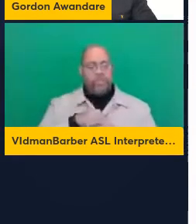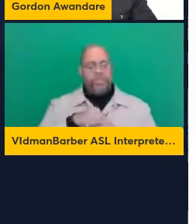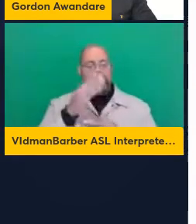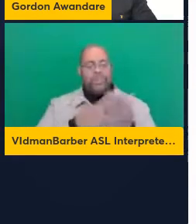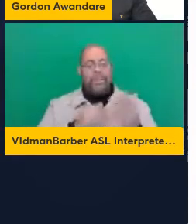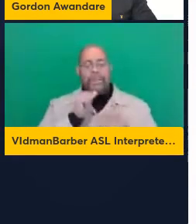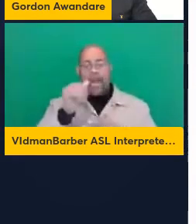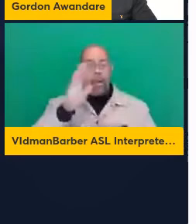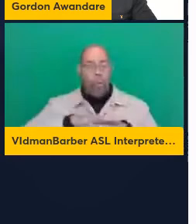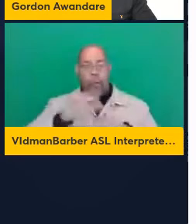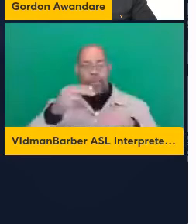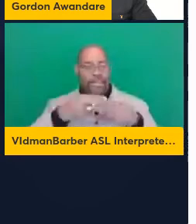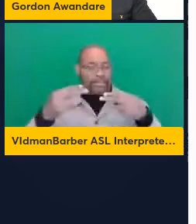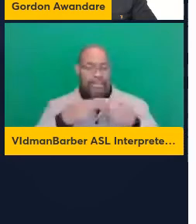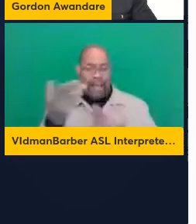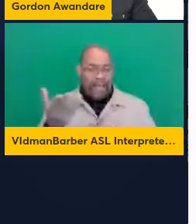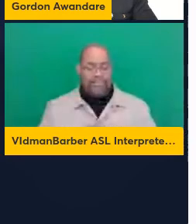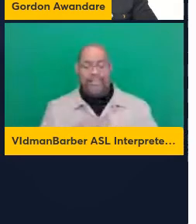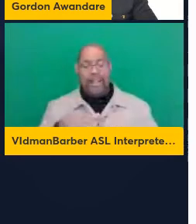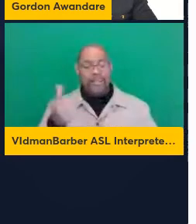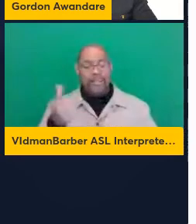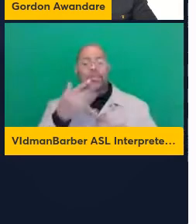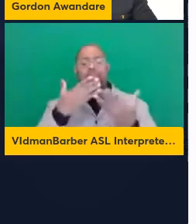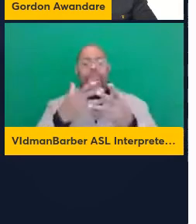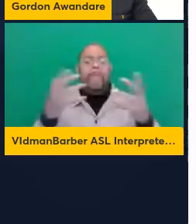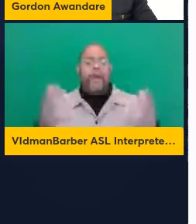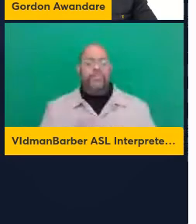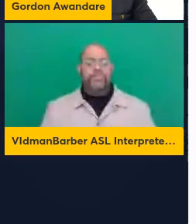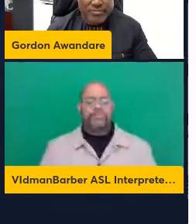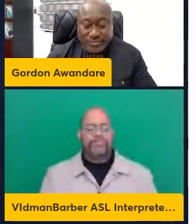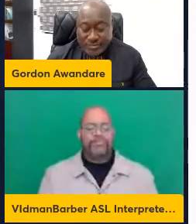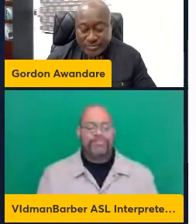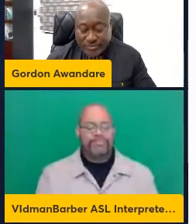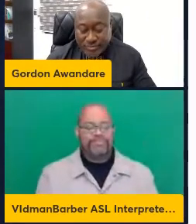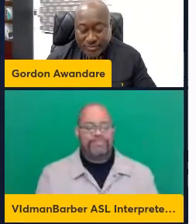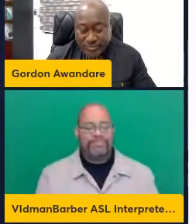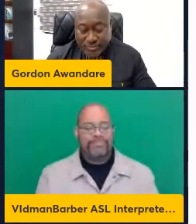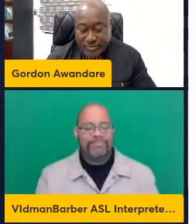not even on this slide. So thank you very much.